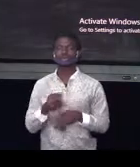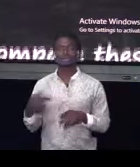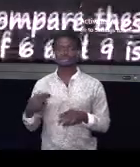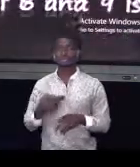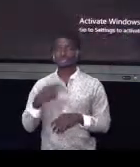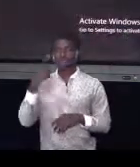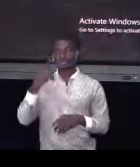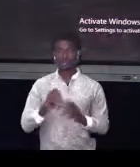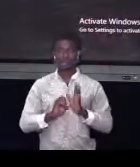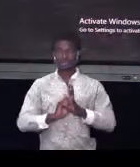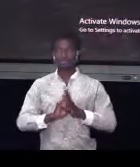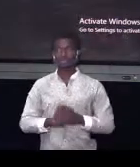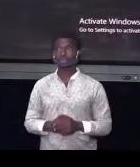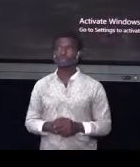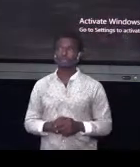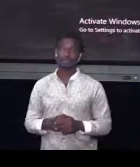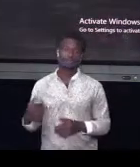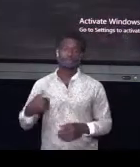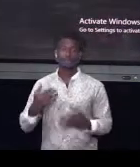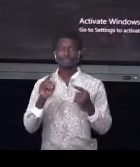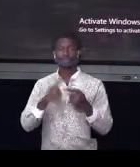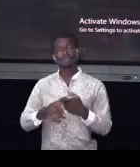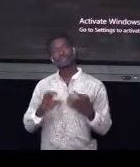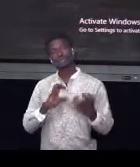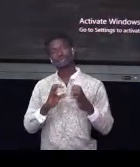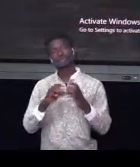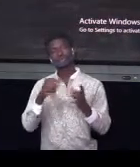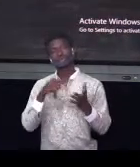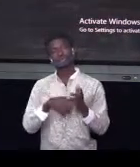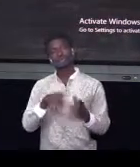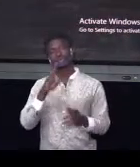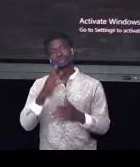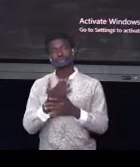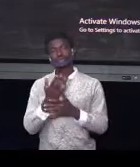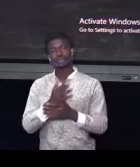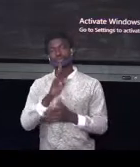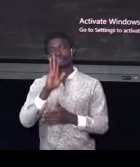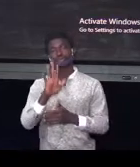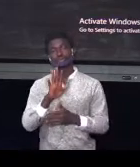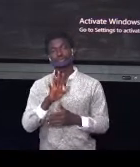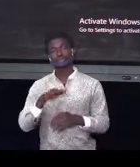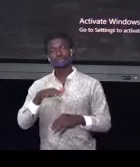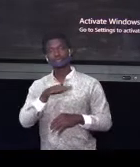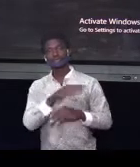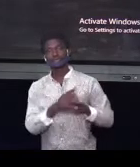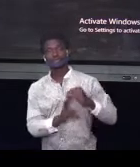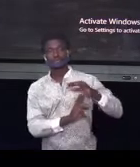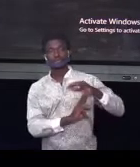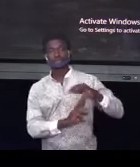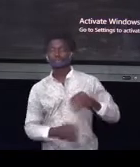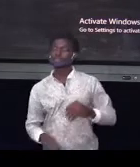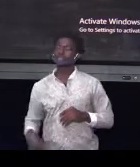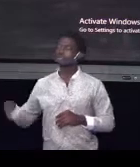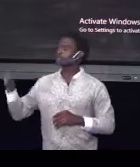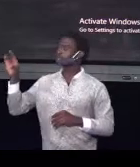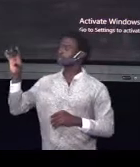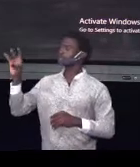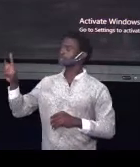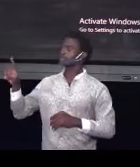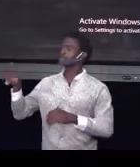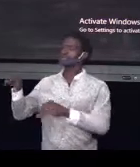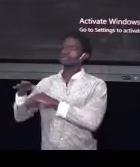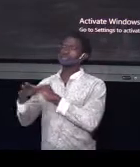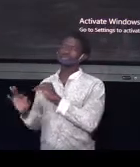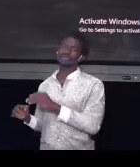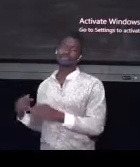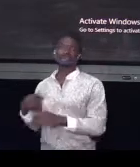compare. So let's see. Here is an example. We want to compare these two fractions, 5 over 6, 7 over 9. We do